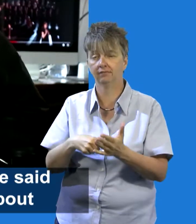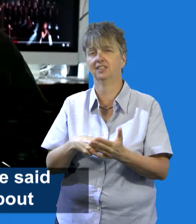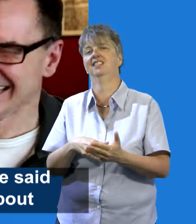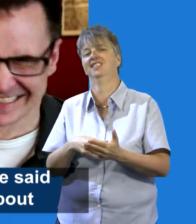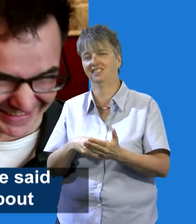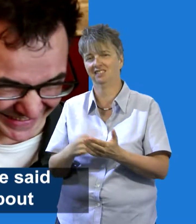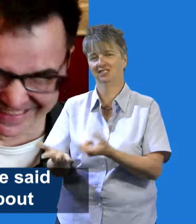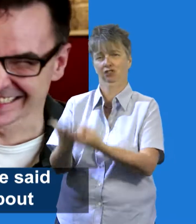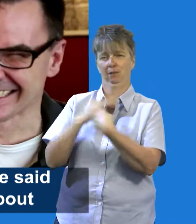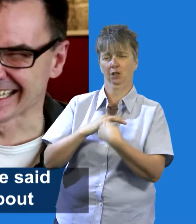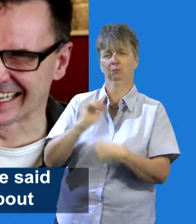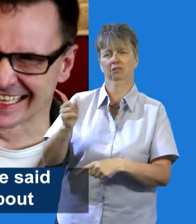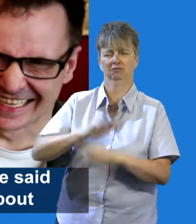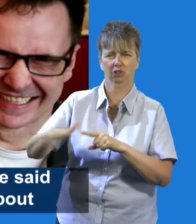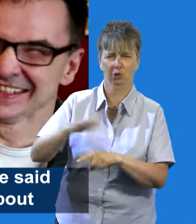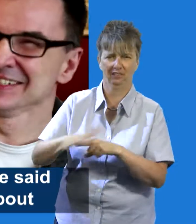faggot."